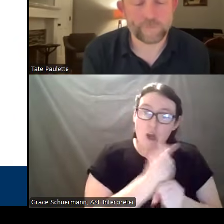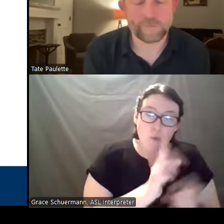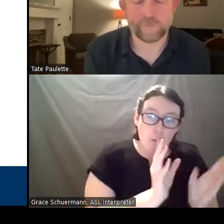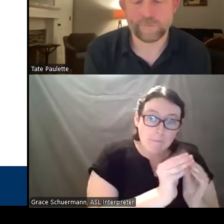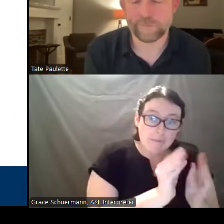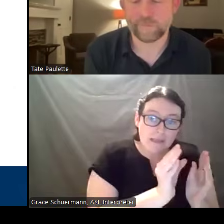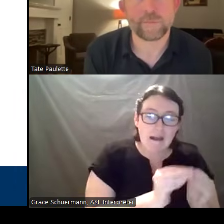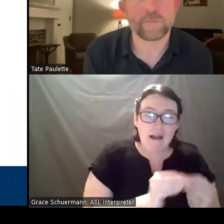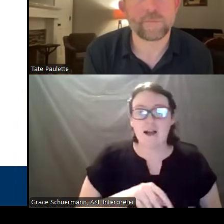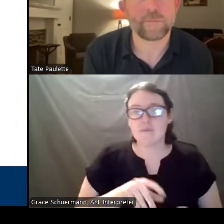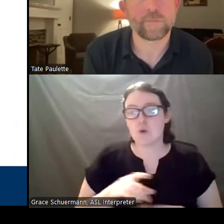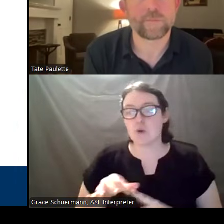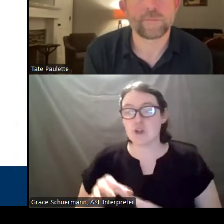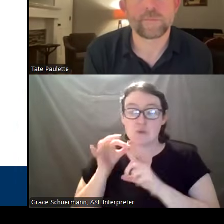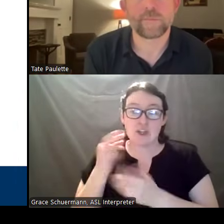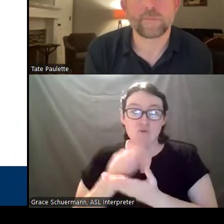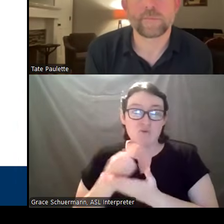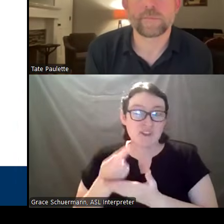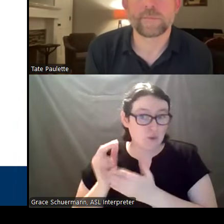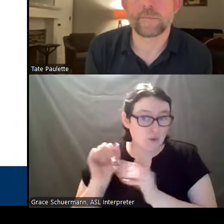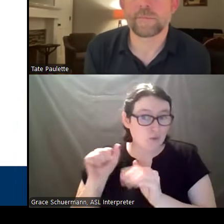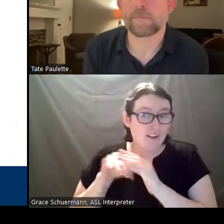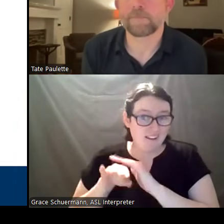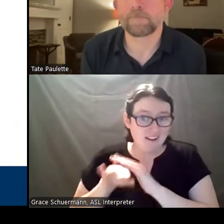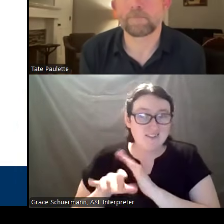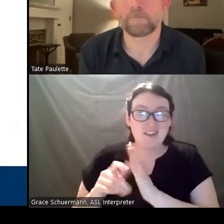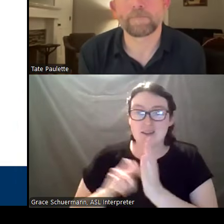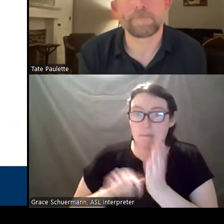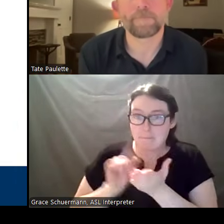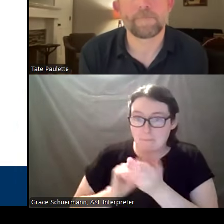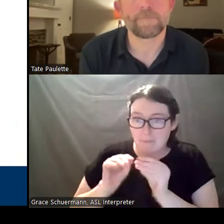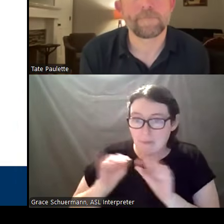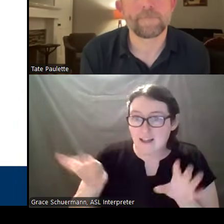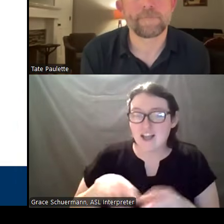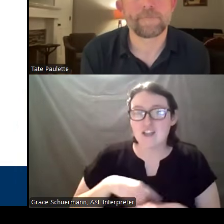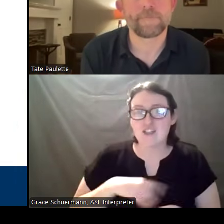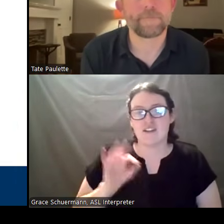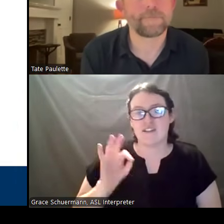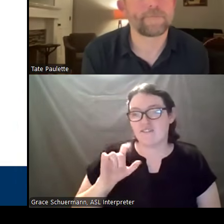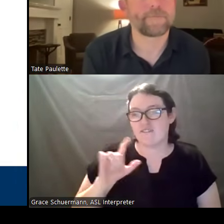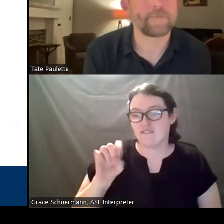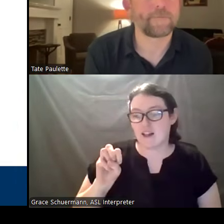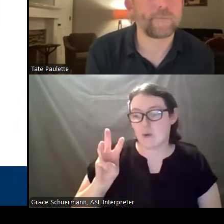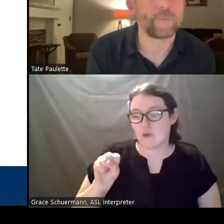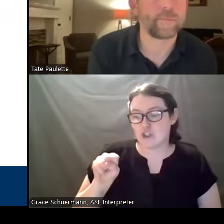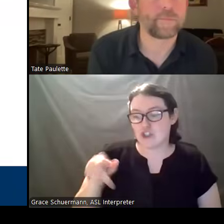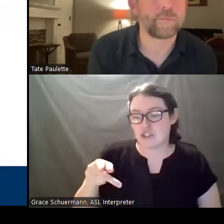access to unique AIA resources in the form of publications, fellowships, and grants.